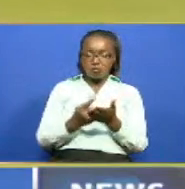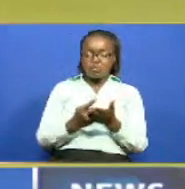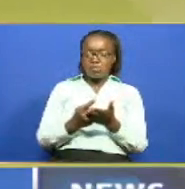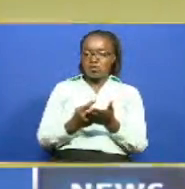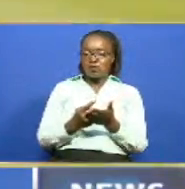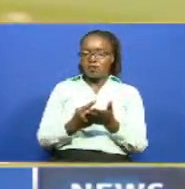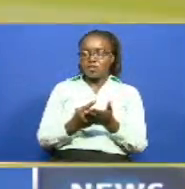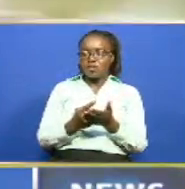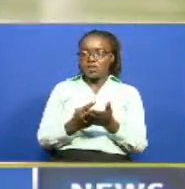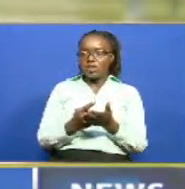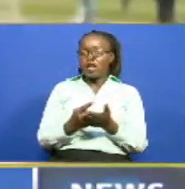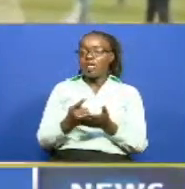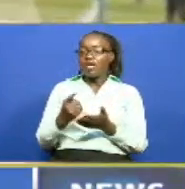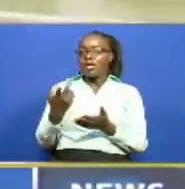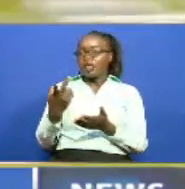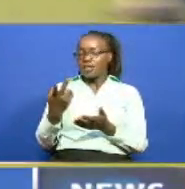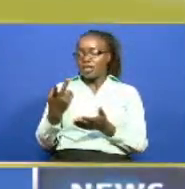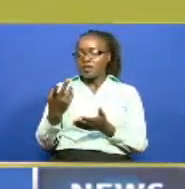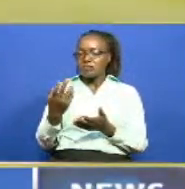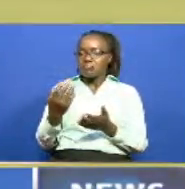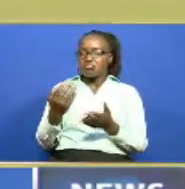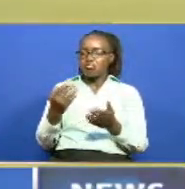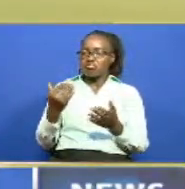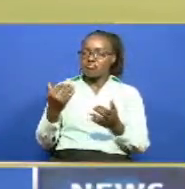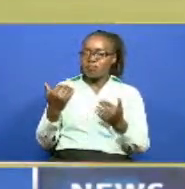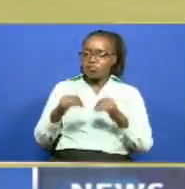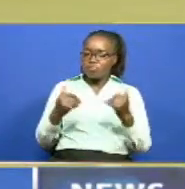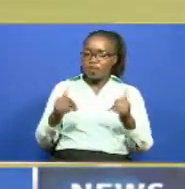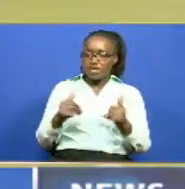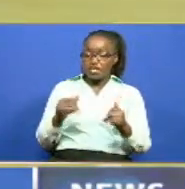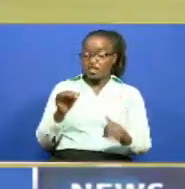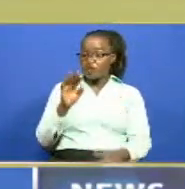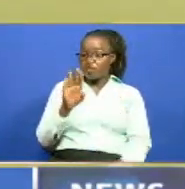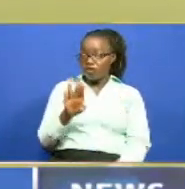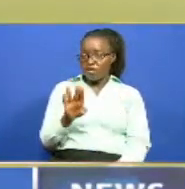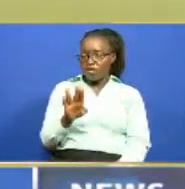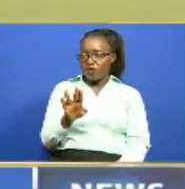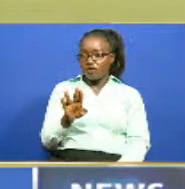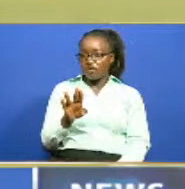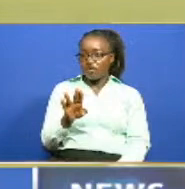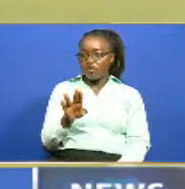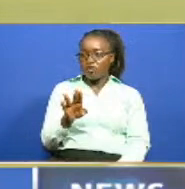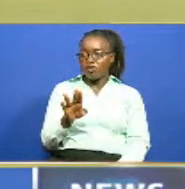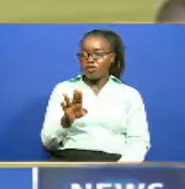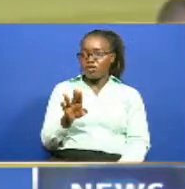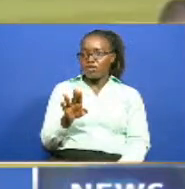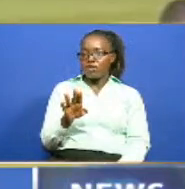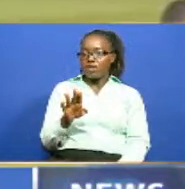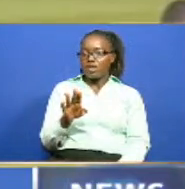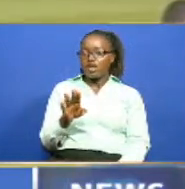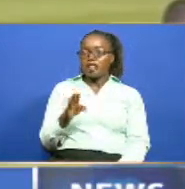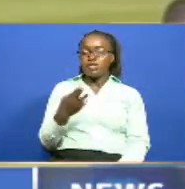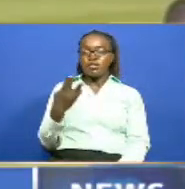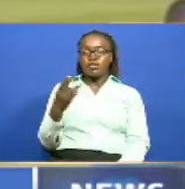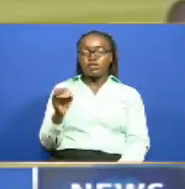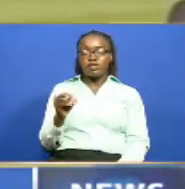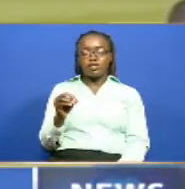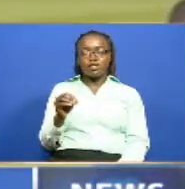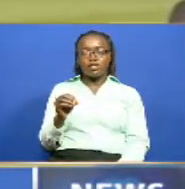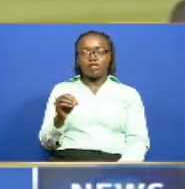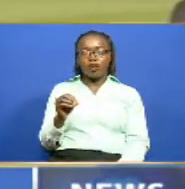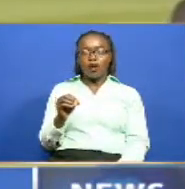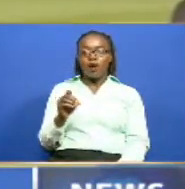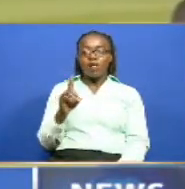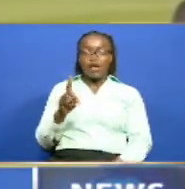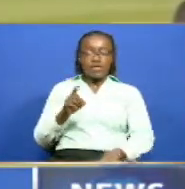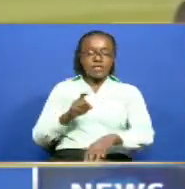Ben Chilwell, Thiago Silva, Malang Sarr and Kai Havertz. Mendy kept 9 clean sheets in 24 League One appearances last